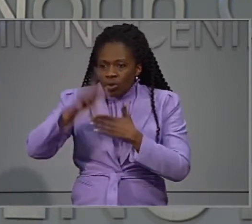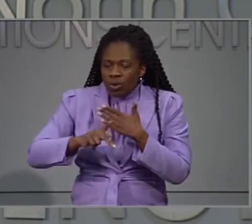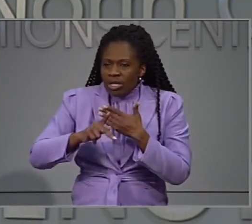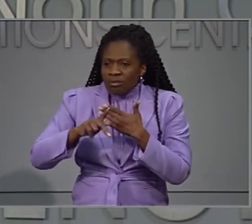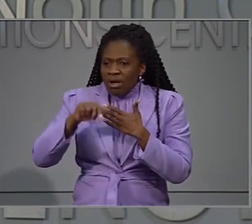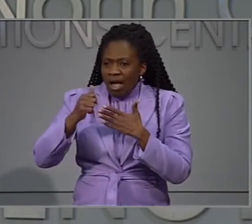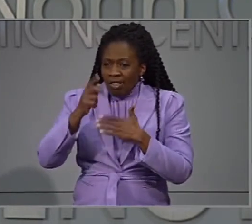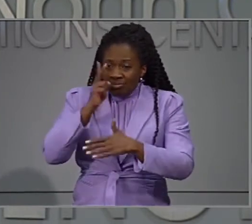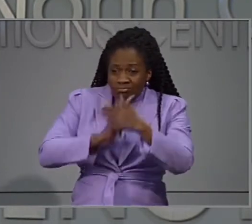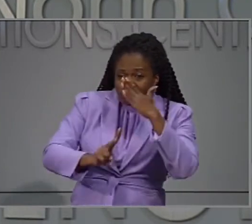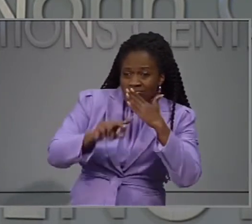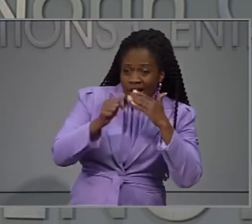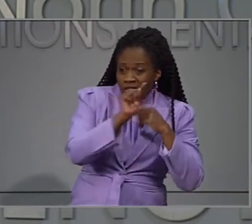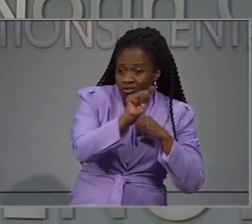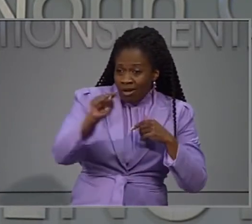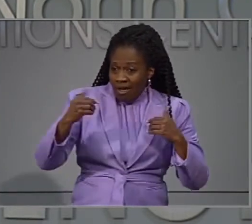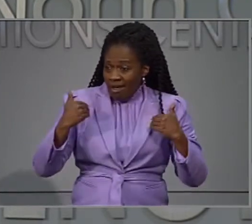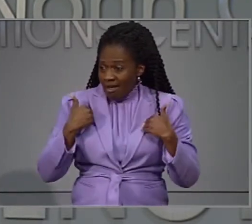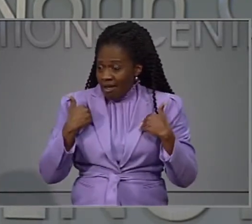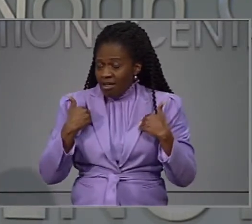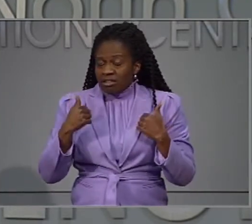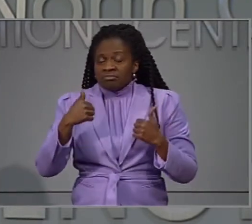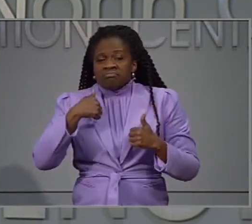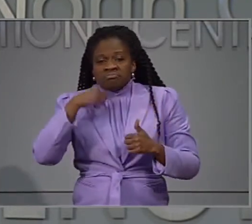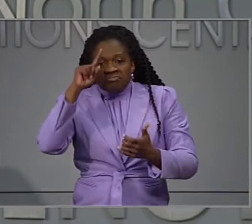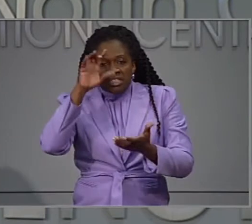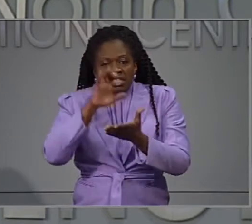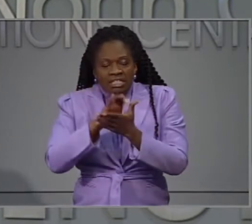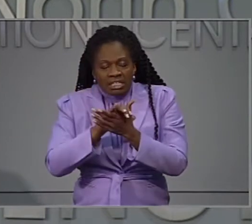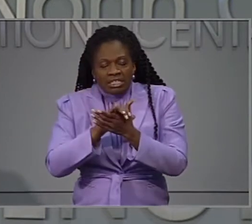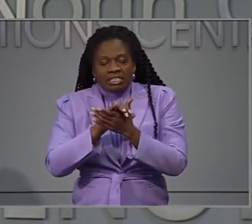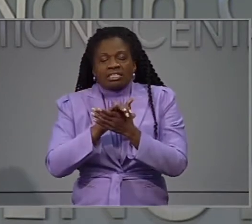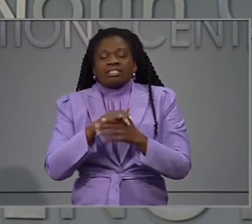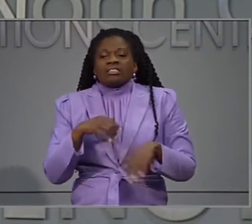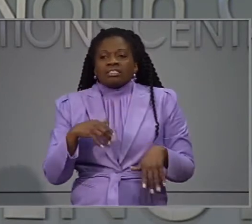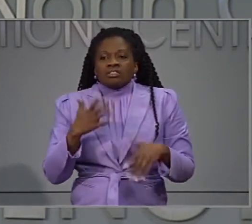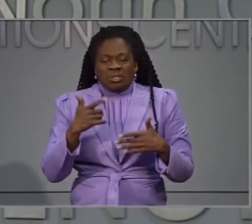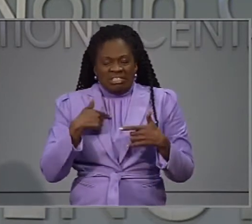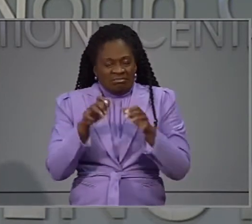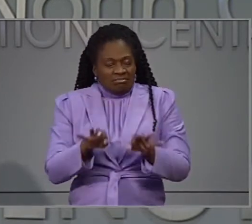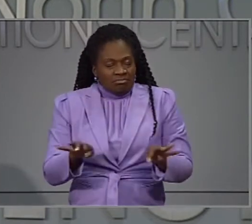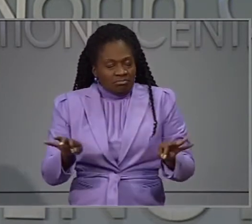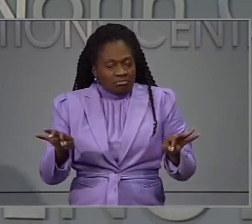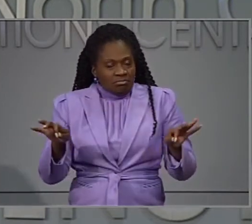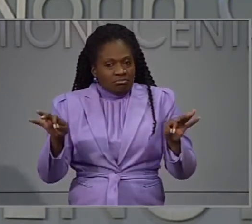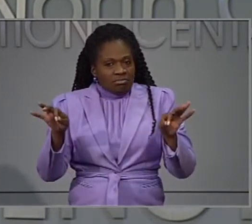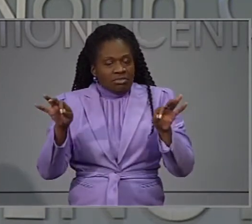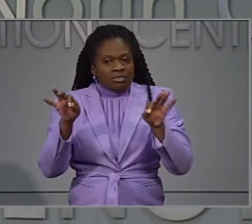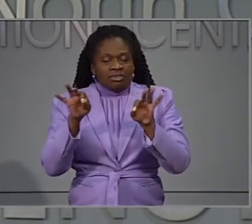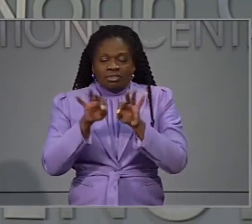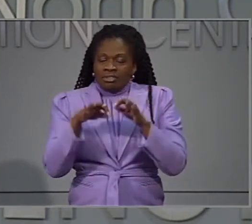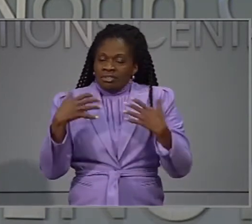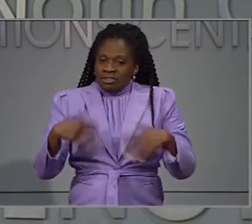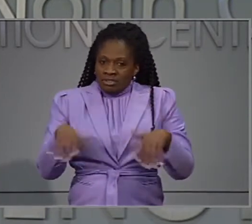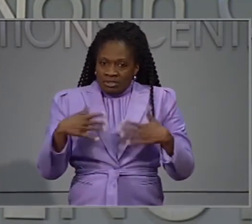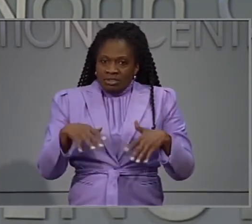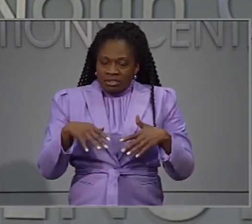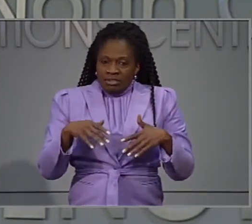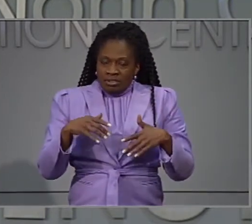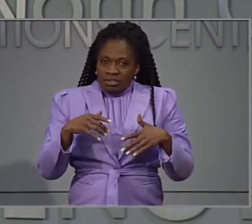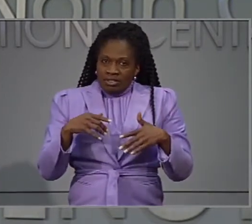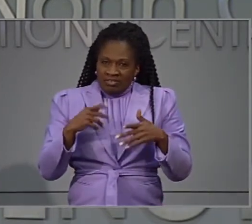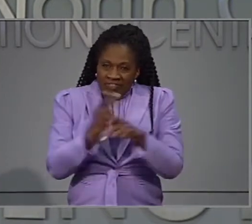mind. You know, I believe that we're going to need a significant jump start to our